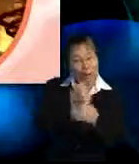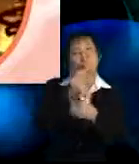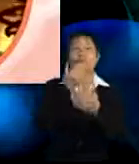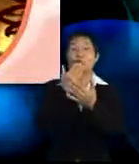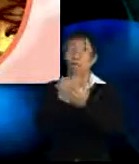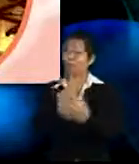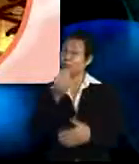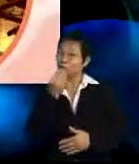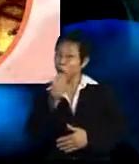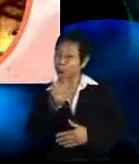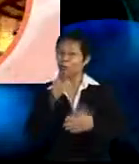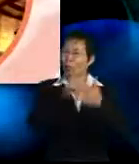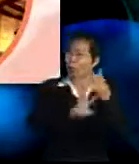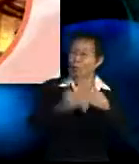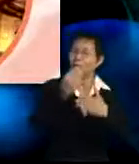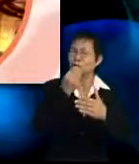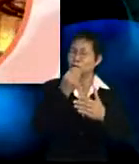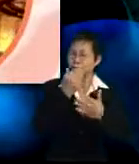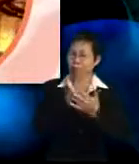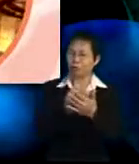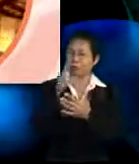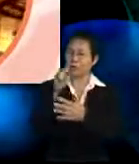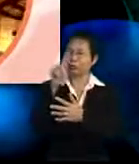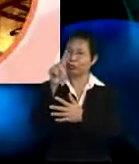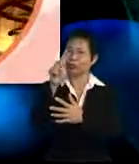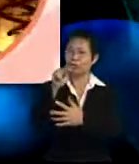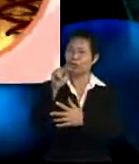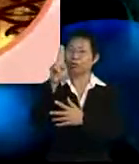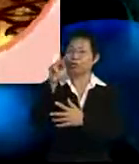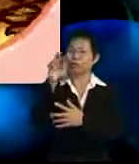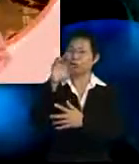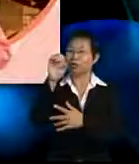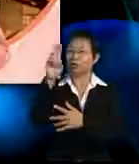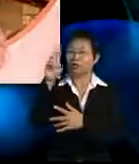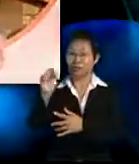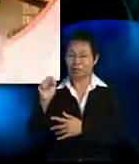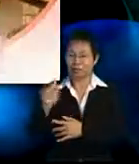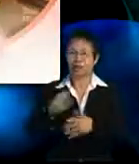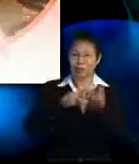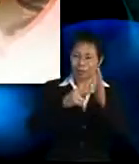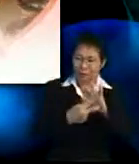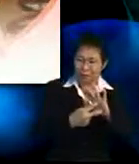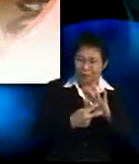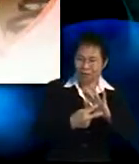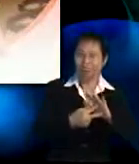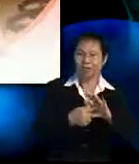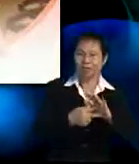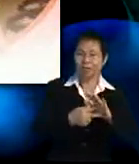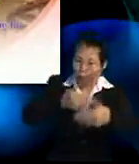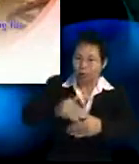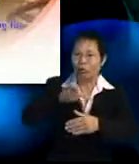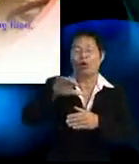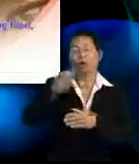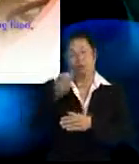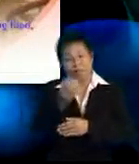nutrition. But what is nutrition? Let's look at the meaning. Nutrition is the process of